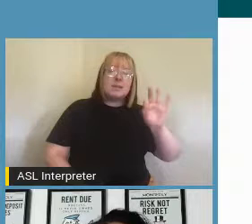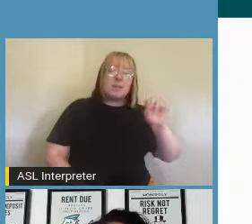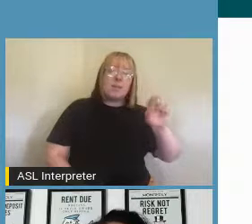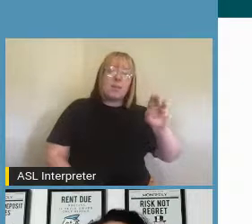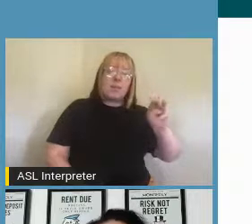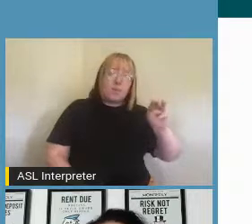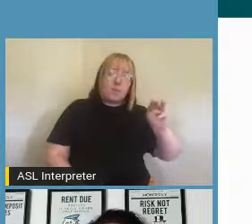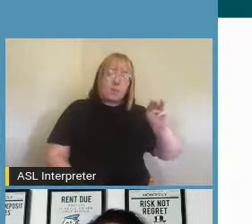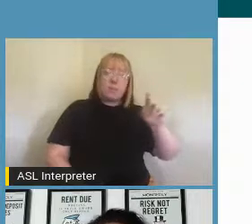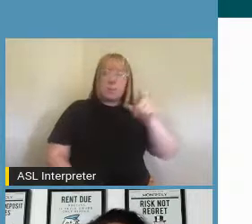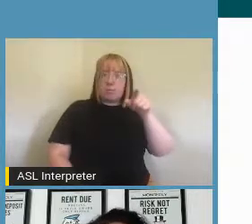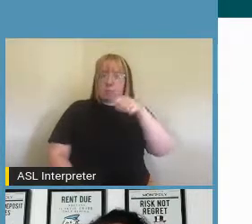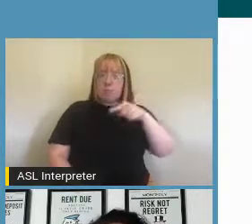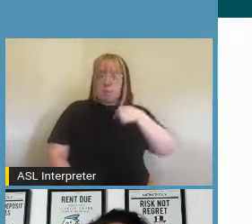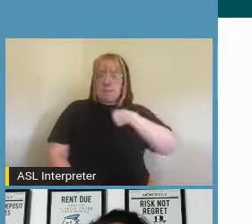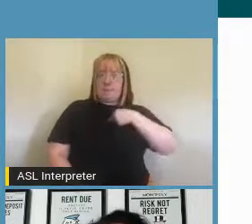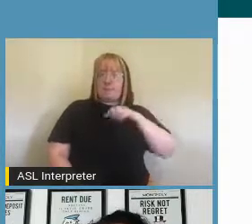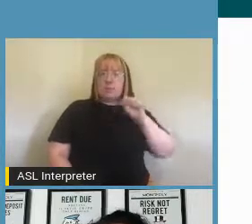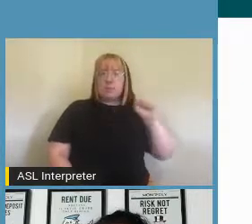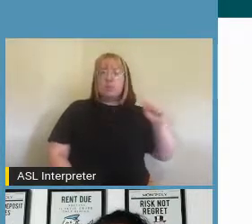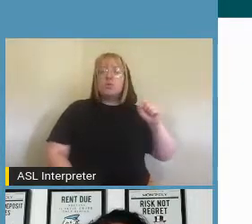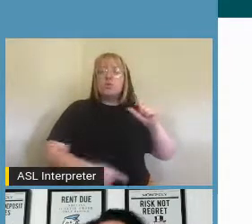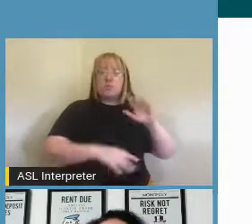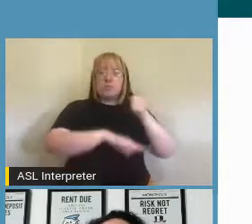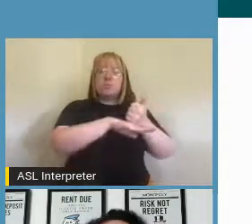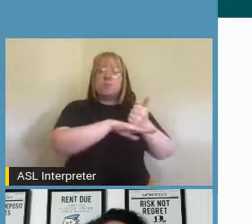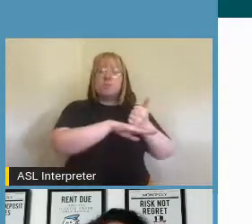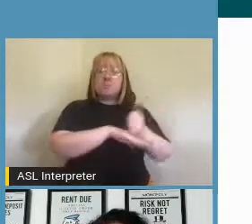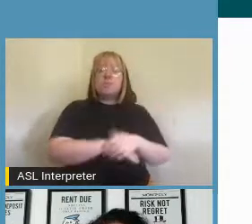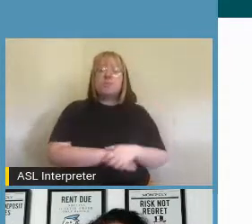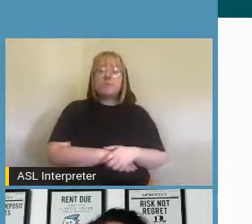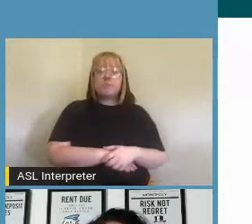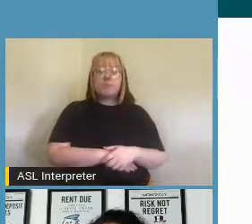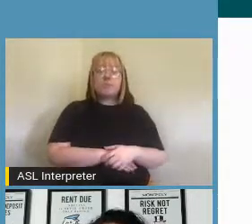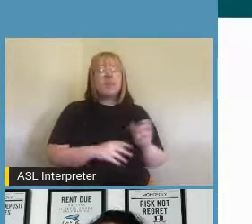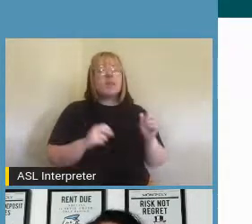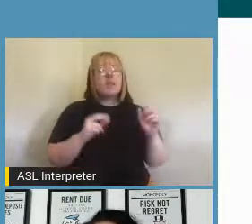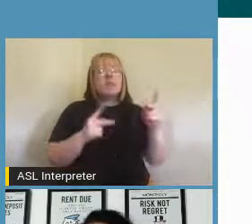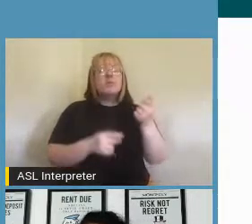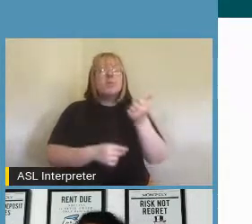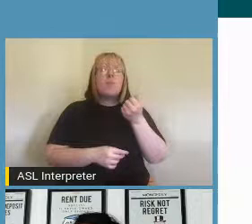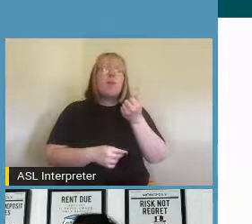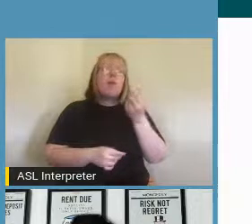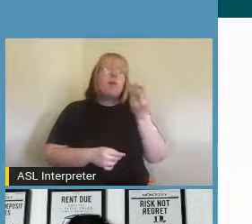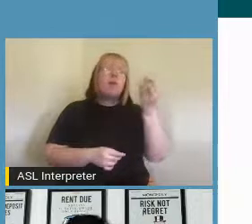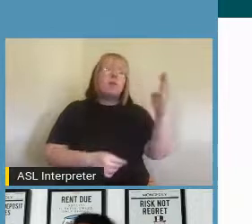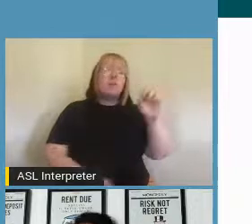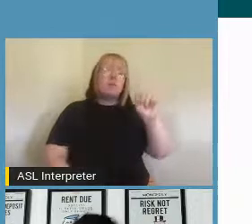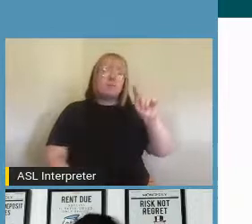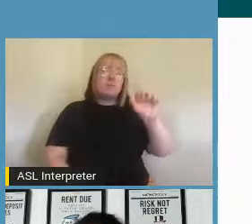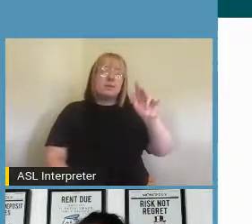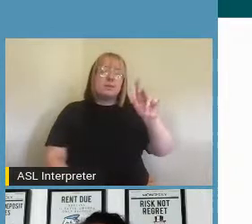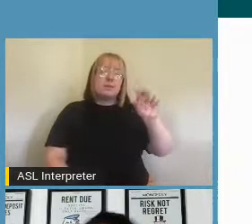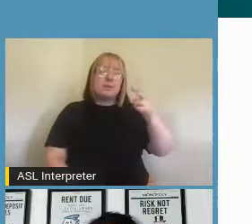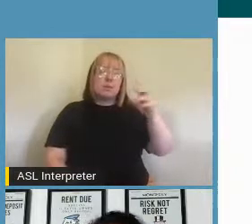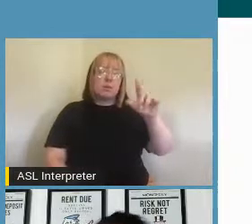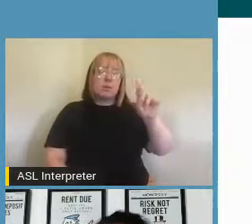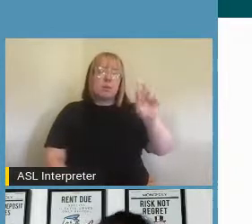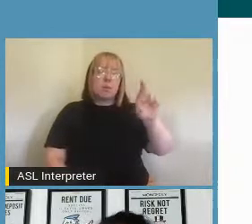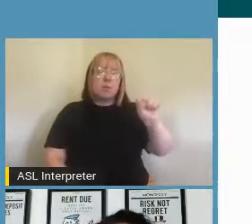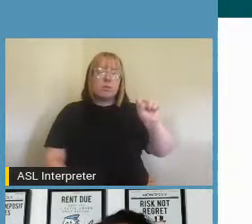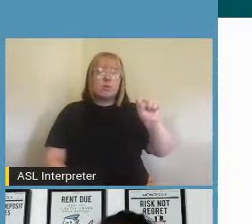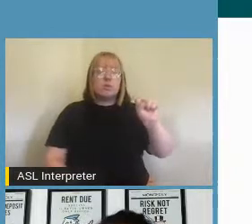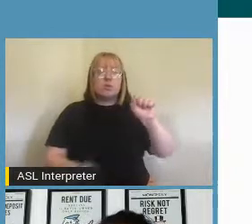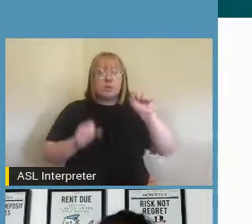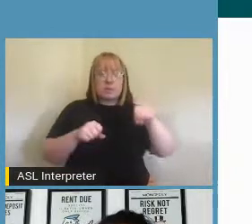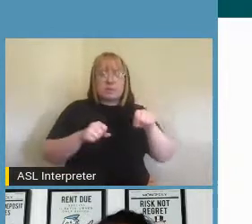have created that really, number one, allows for multiple stakeholders to be involved without, wasting a lot of time. And so being a lot